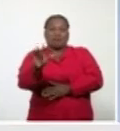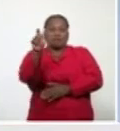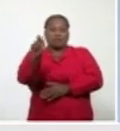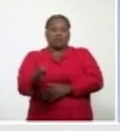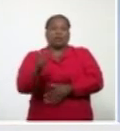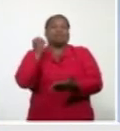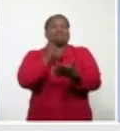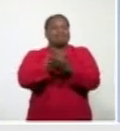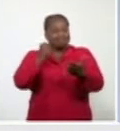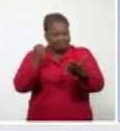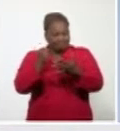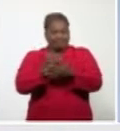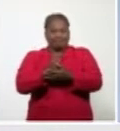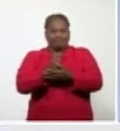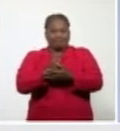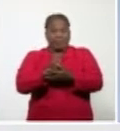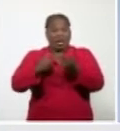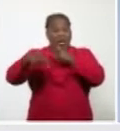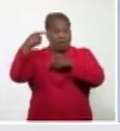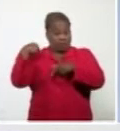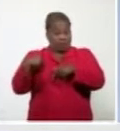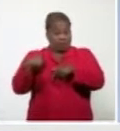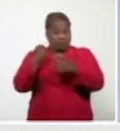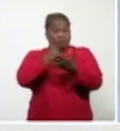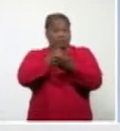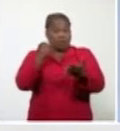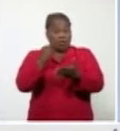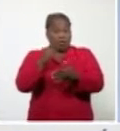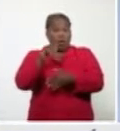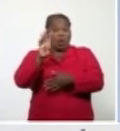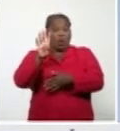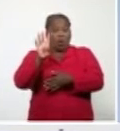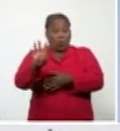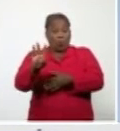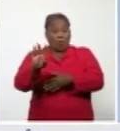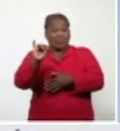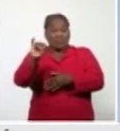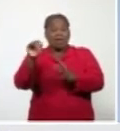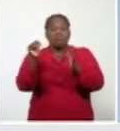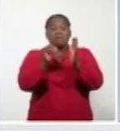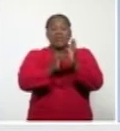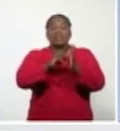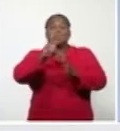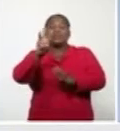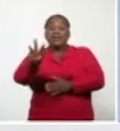2,134,455 confirmed cases have already been reported. Yesterday alone,